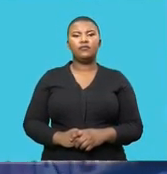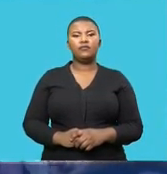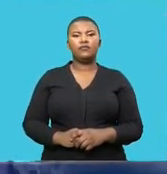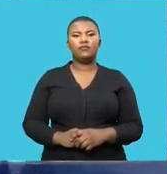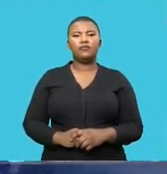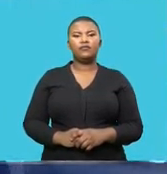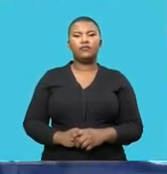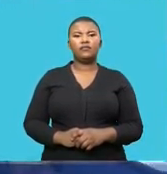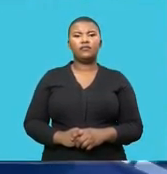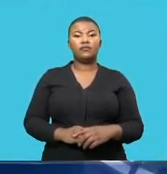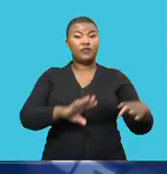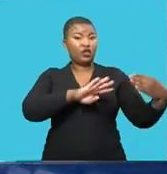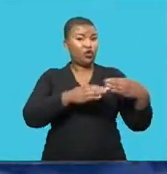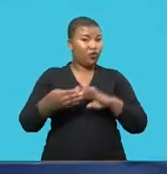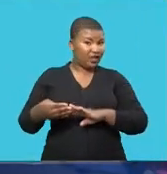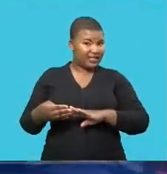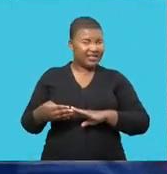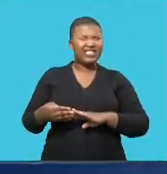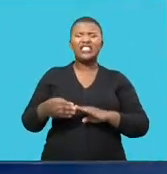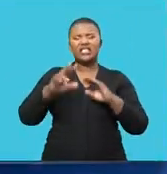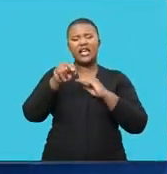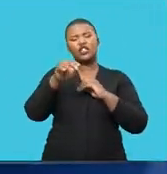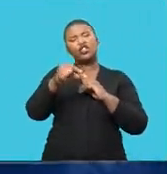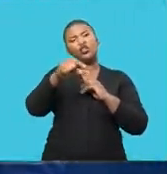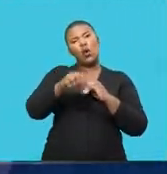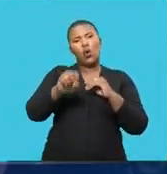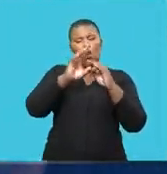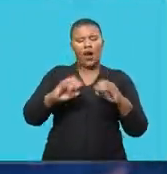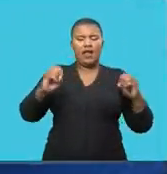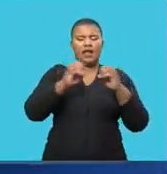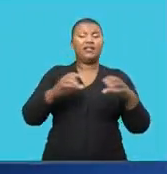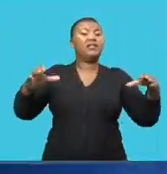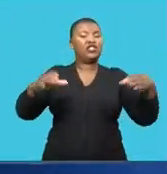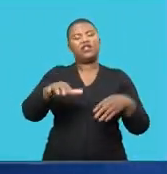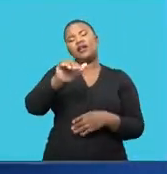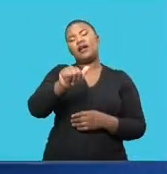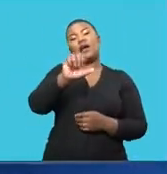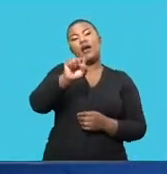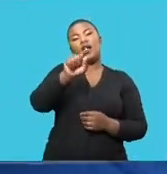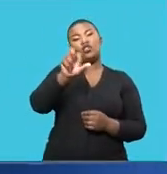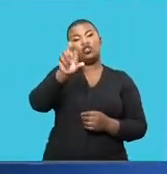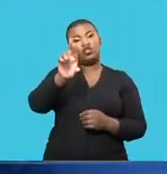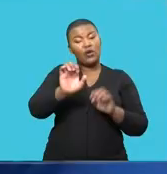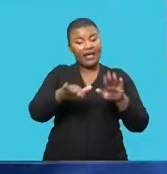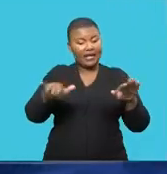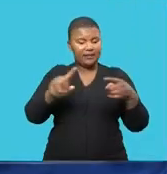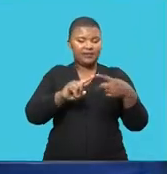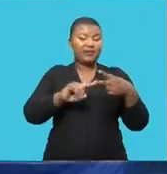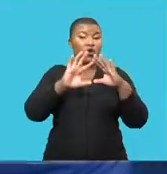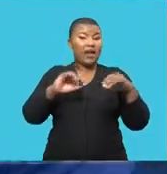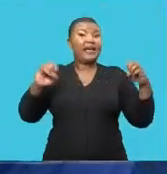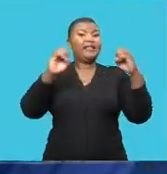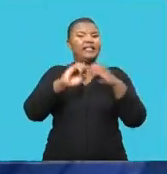Inhlangano yomphakathi engenzi inzuzo esiza abantu beswele kwi-Astro Kids and Adults Organization ngempela sonto eziphuma kuyo